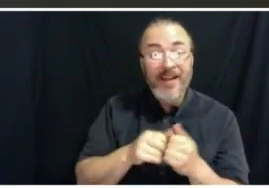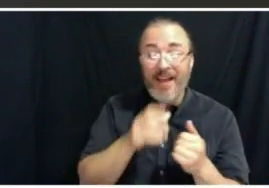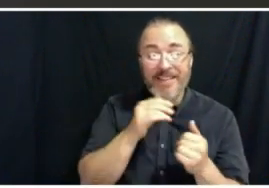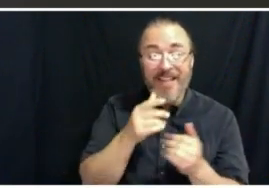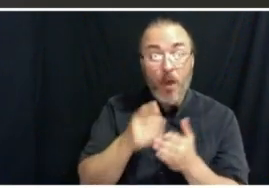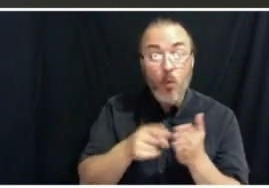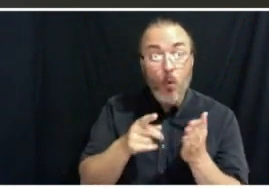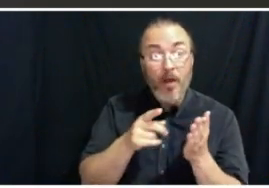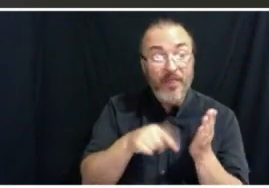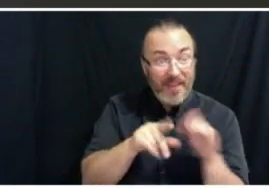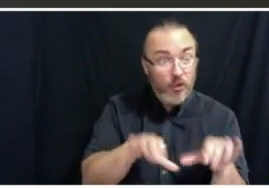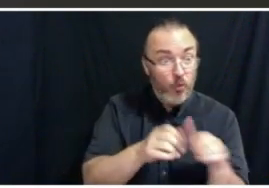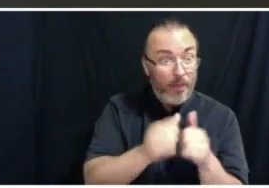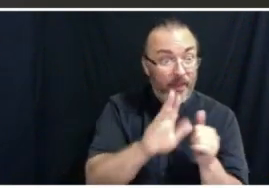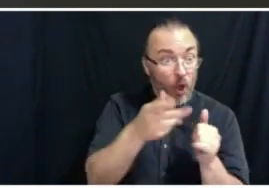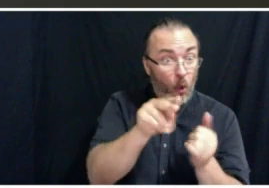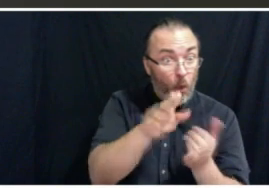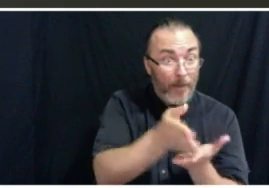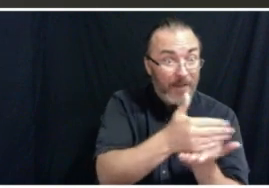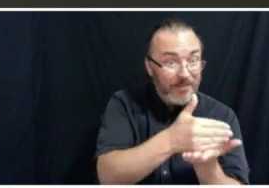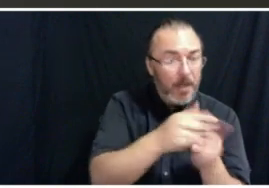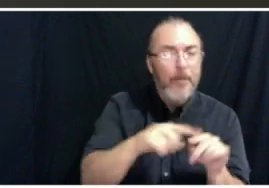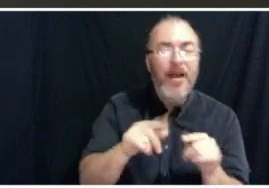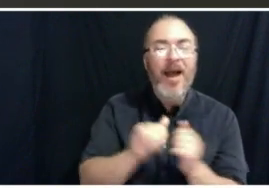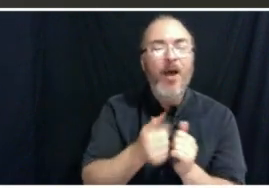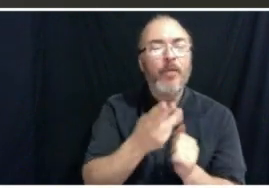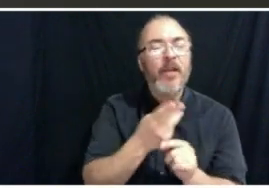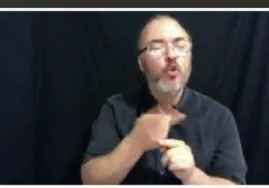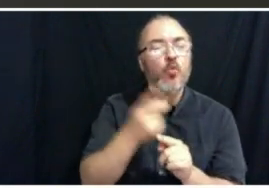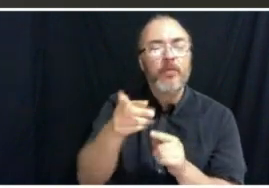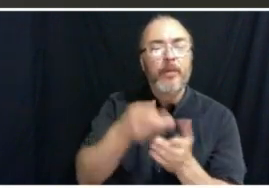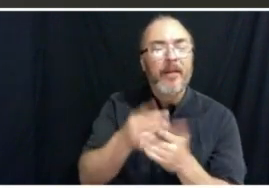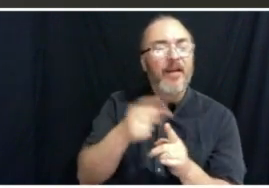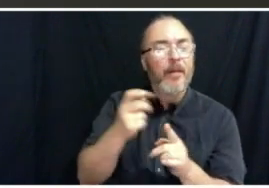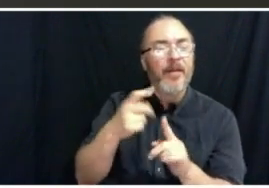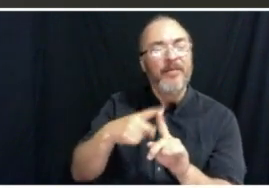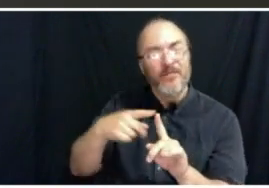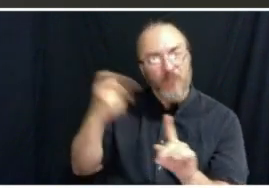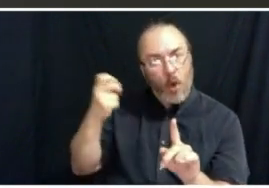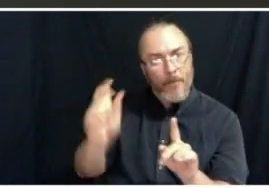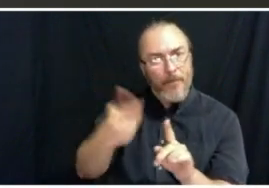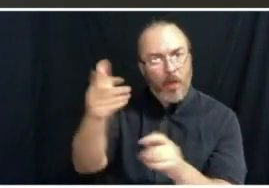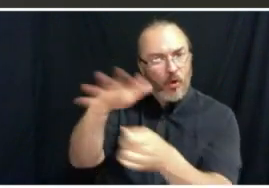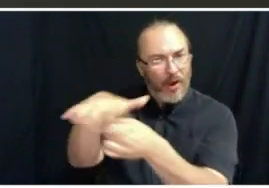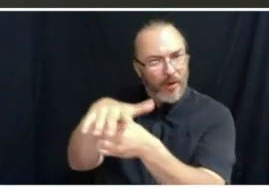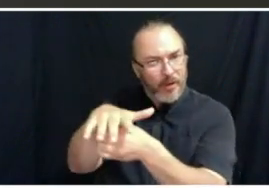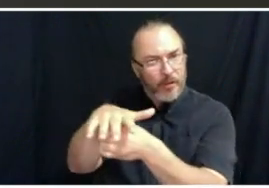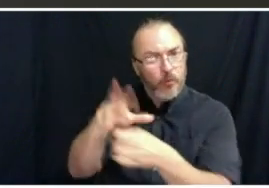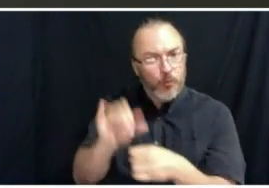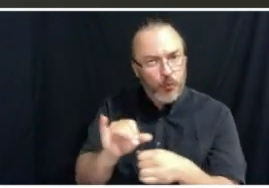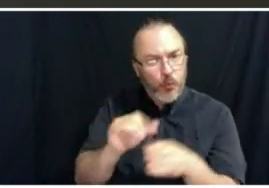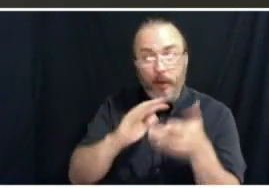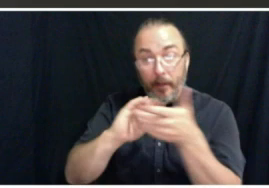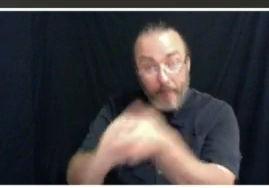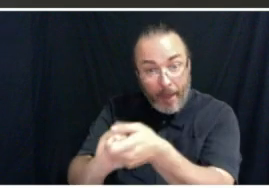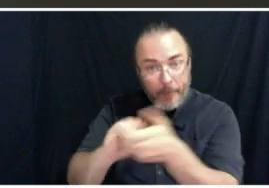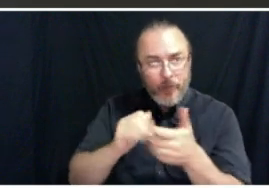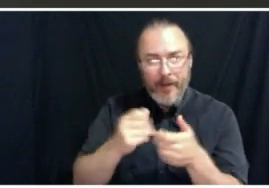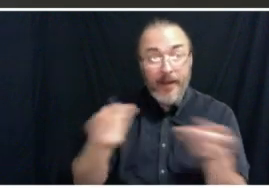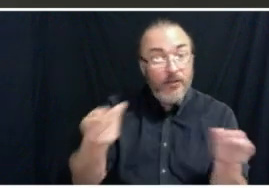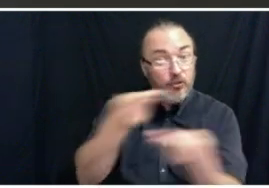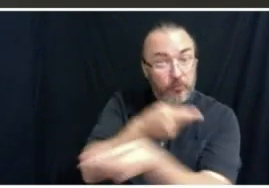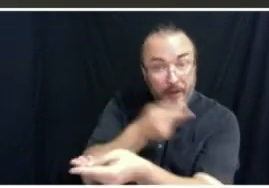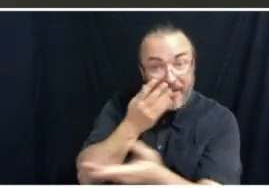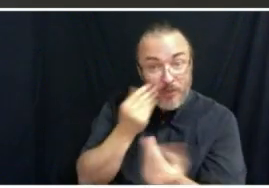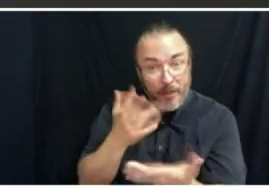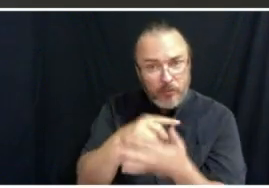budget, it's how they use the budgets also of other ministries, as Dan was saying earlier, how they collaborate, they exchange information, and the transitions happen